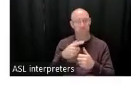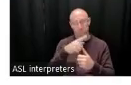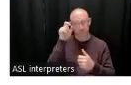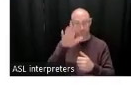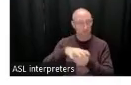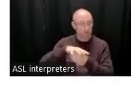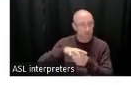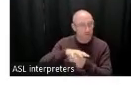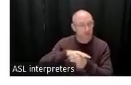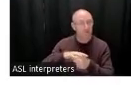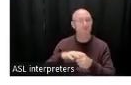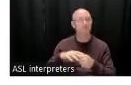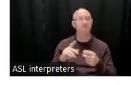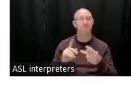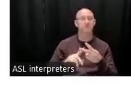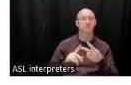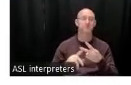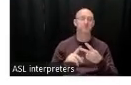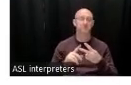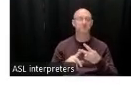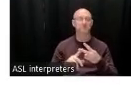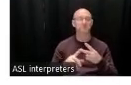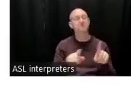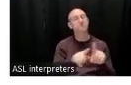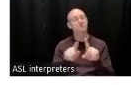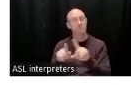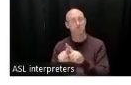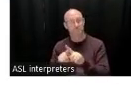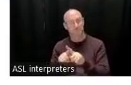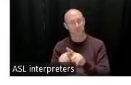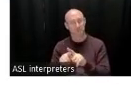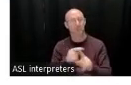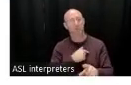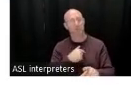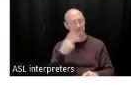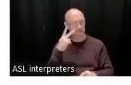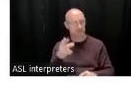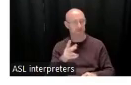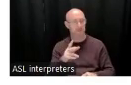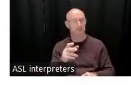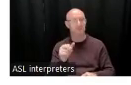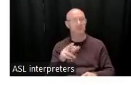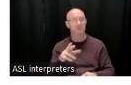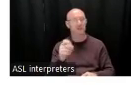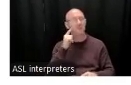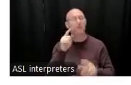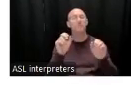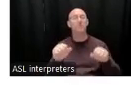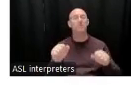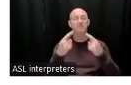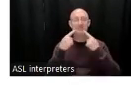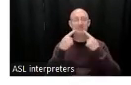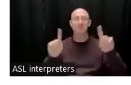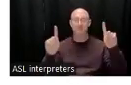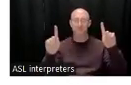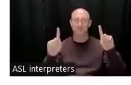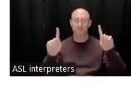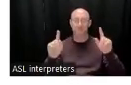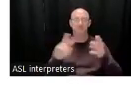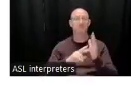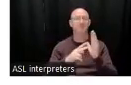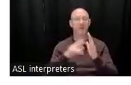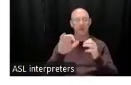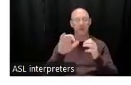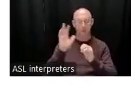you're located? But also, as we've seen, we care about it for the likelihood of success with the project. So how is the place